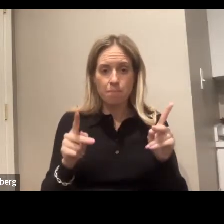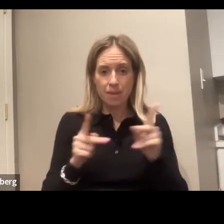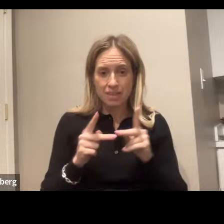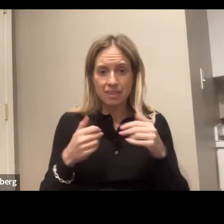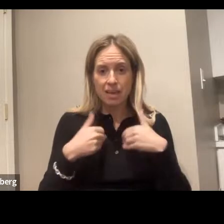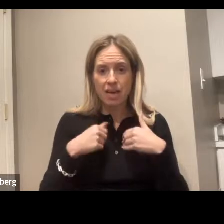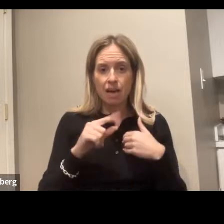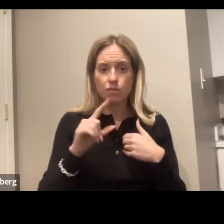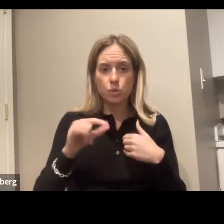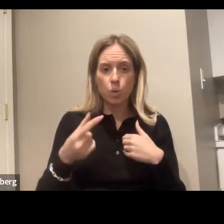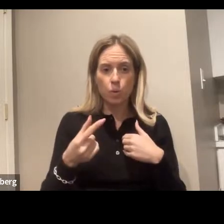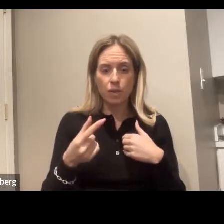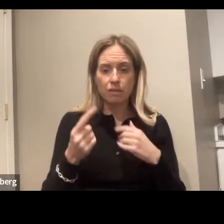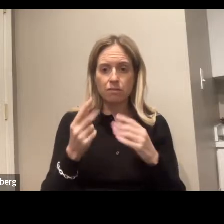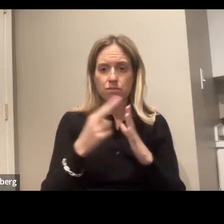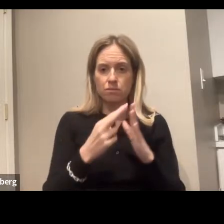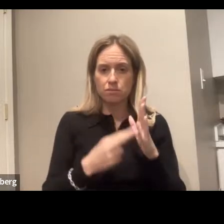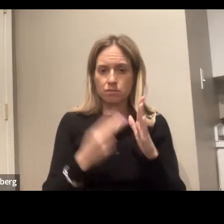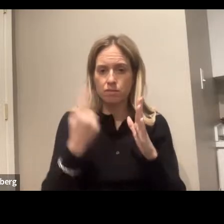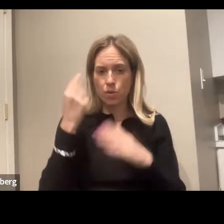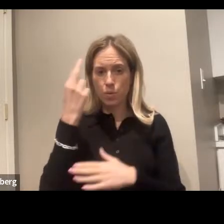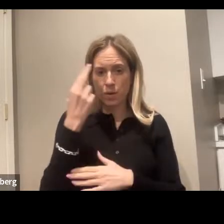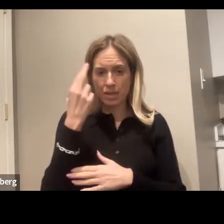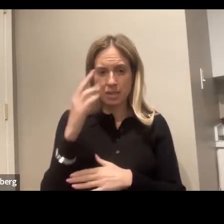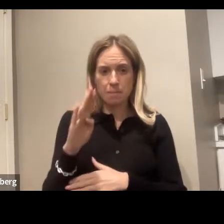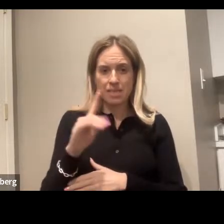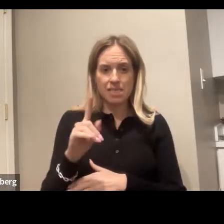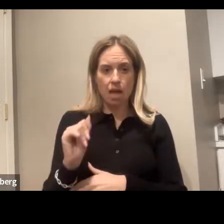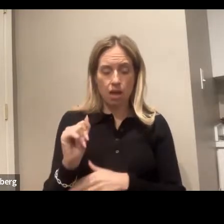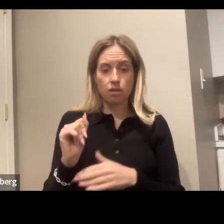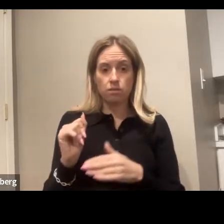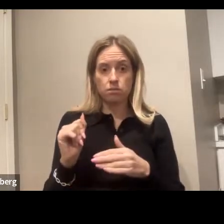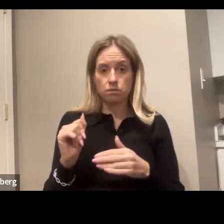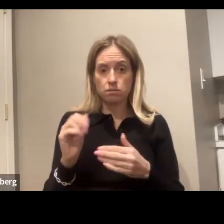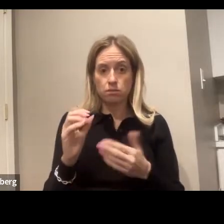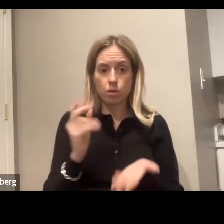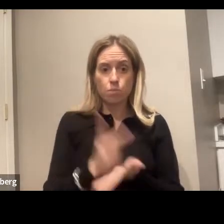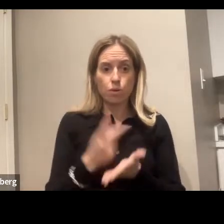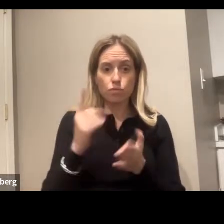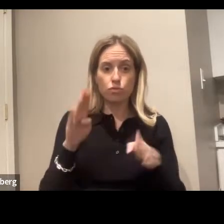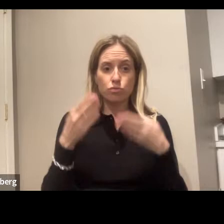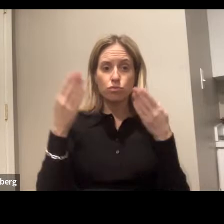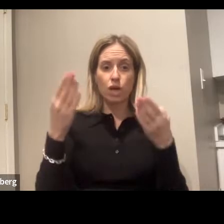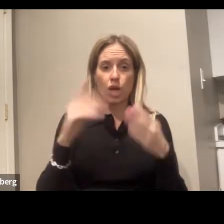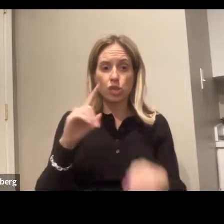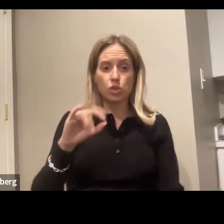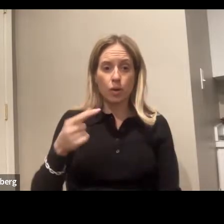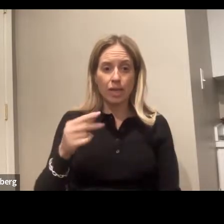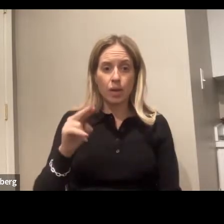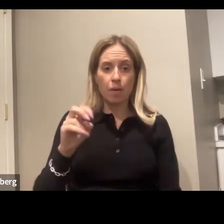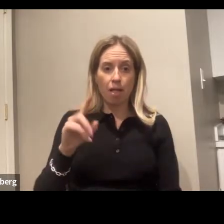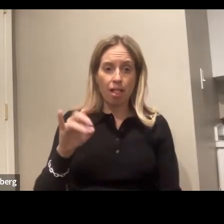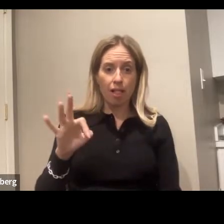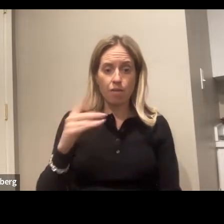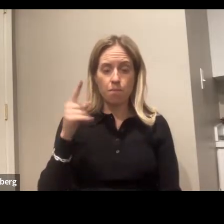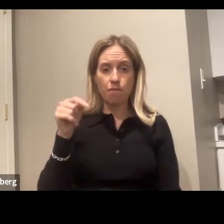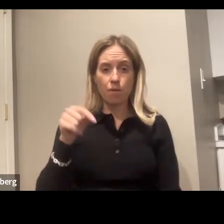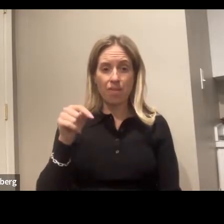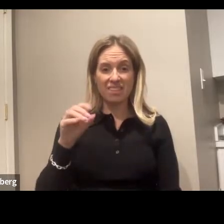reason. The BZA is authorized to provide zoning relief. But in this case, even Office of